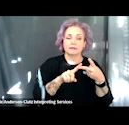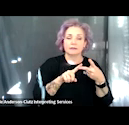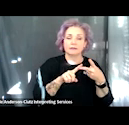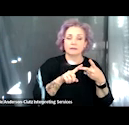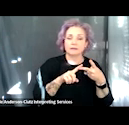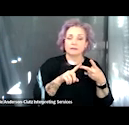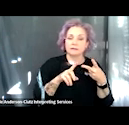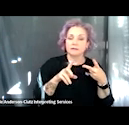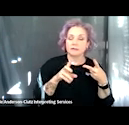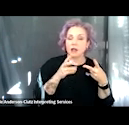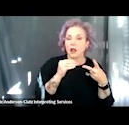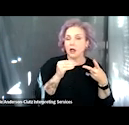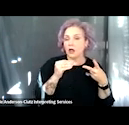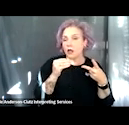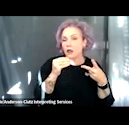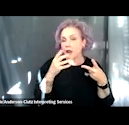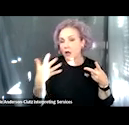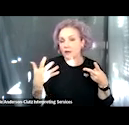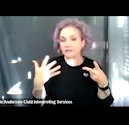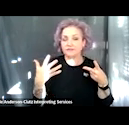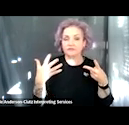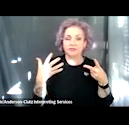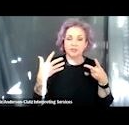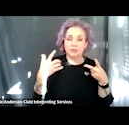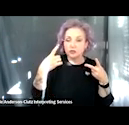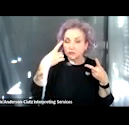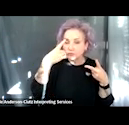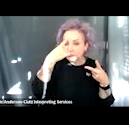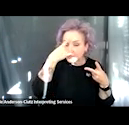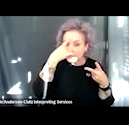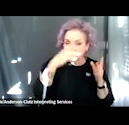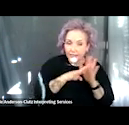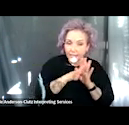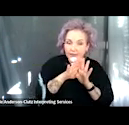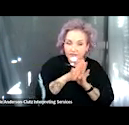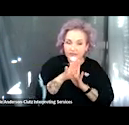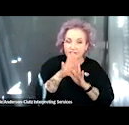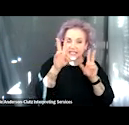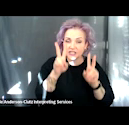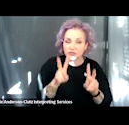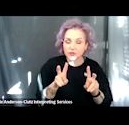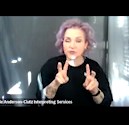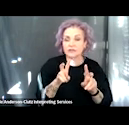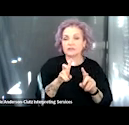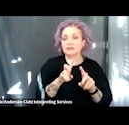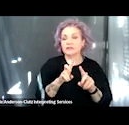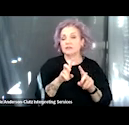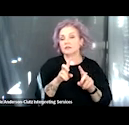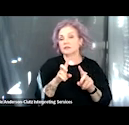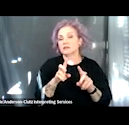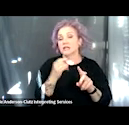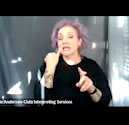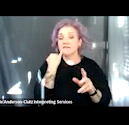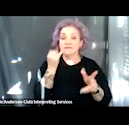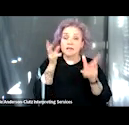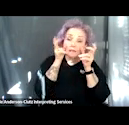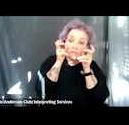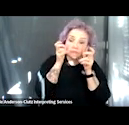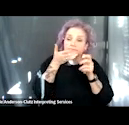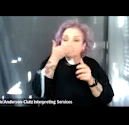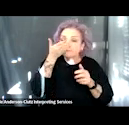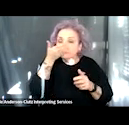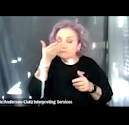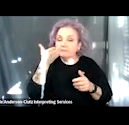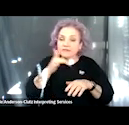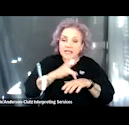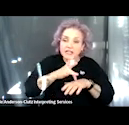lot of sensory processing changes in here as well. So either hyper or hyporeactivity to sensory input. Whereas